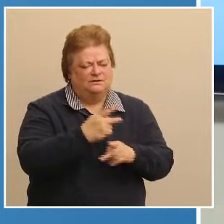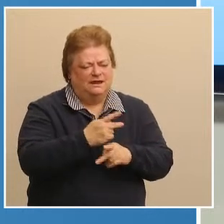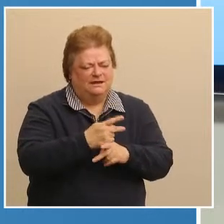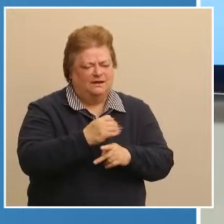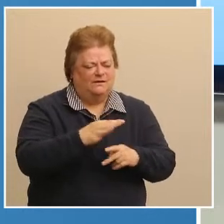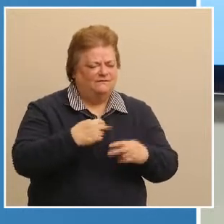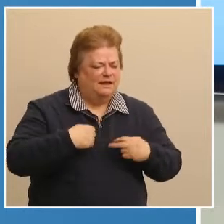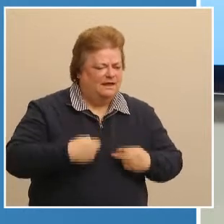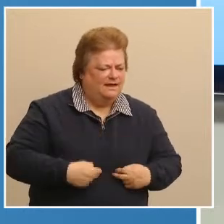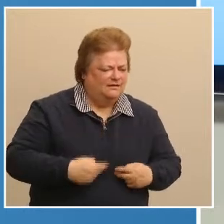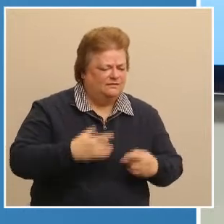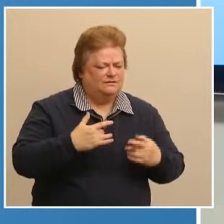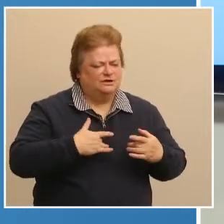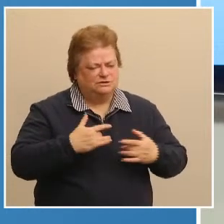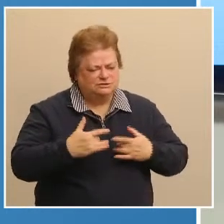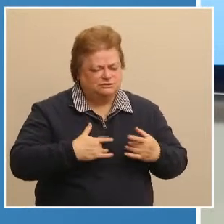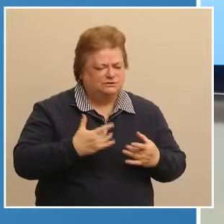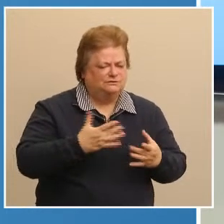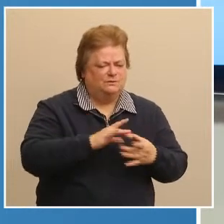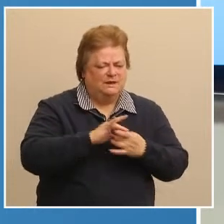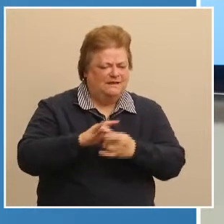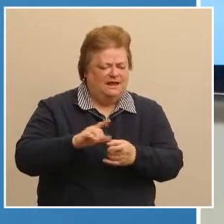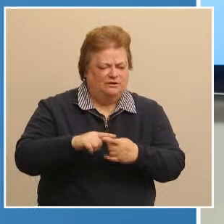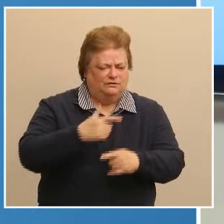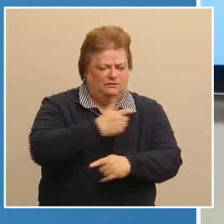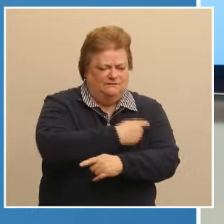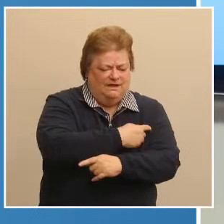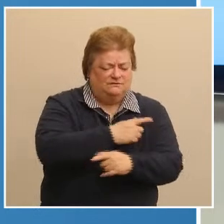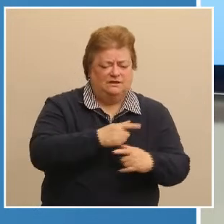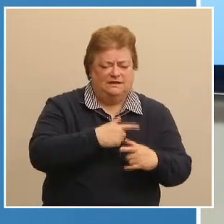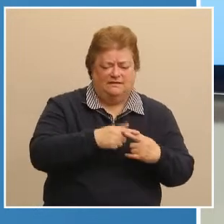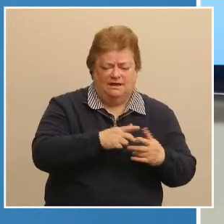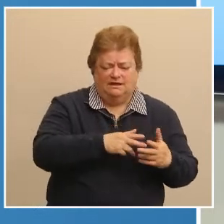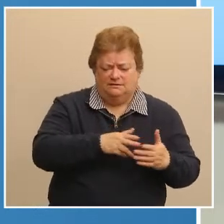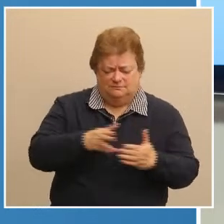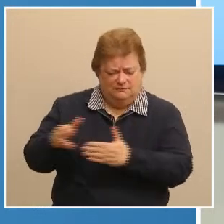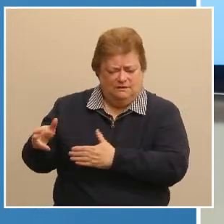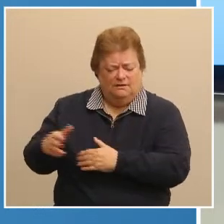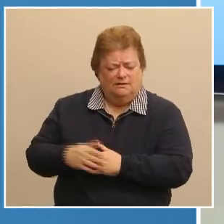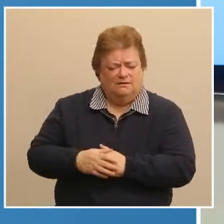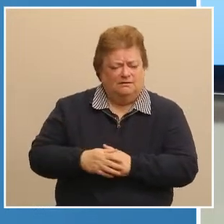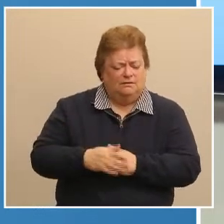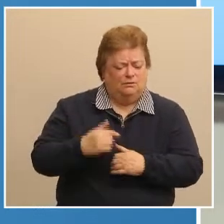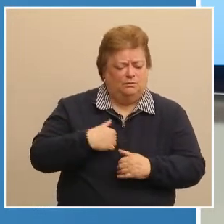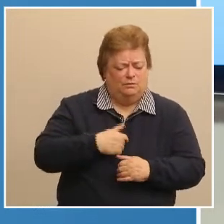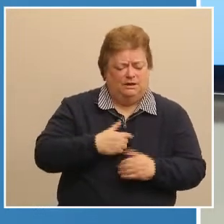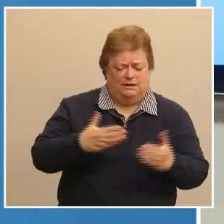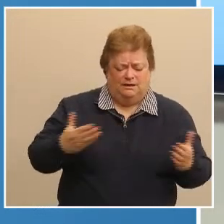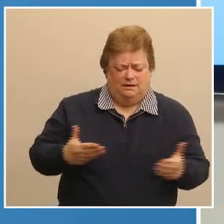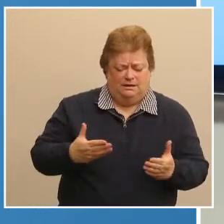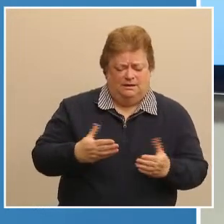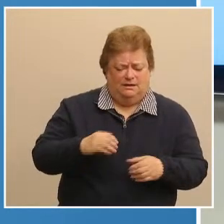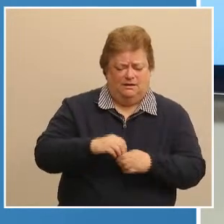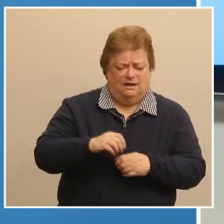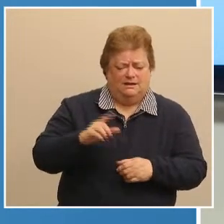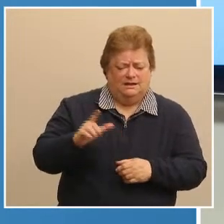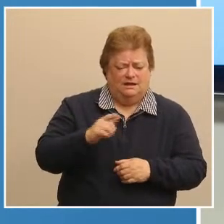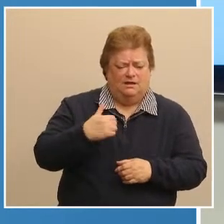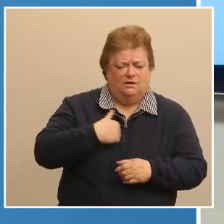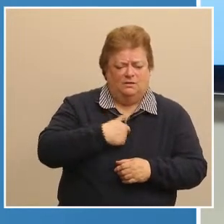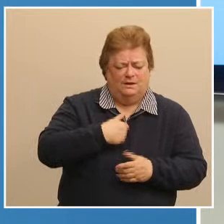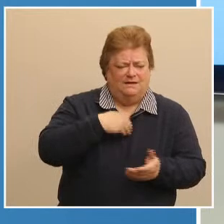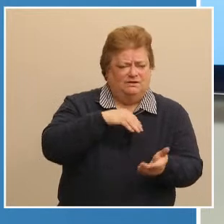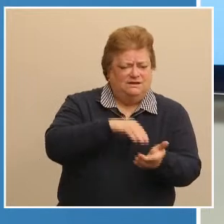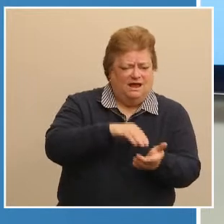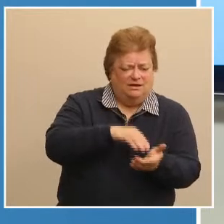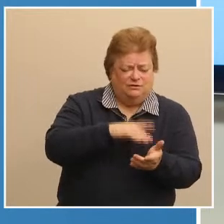or contraindications for the vaccine. And then they go forward, and we're fortunate in Lincoln that we have physicians who have